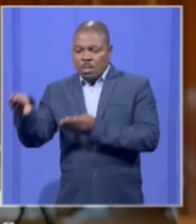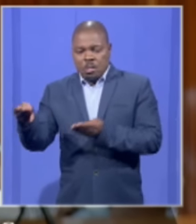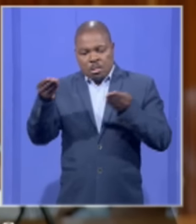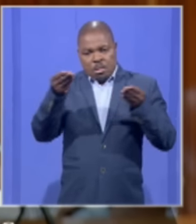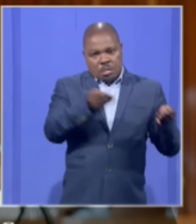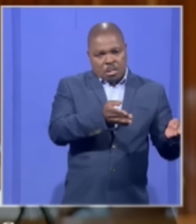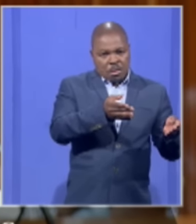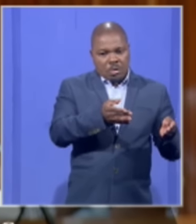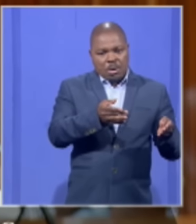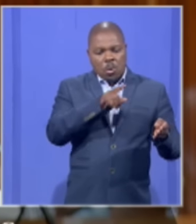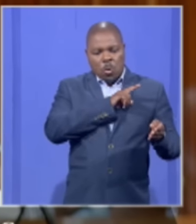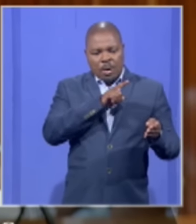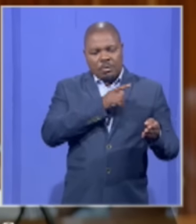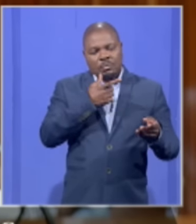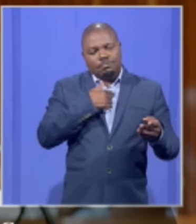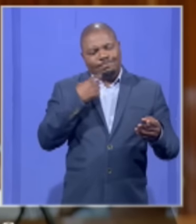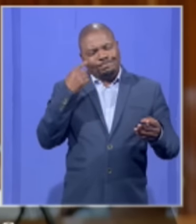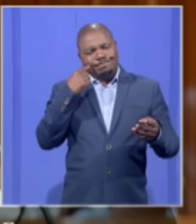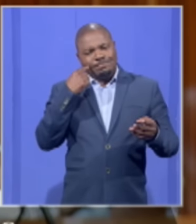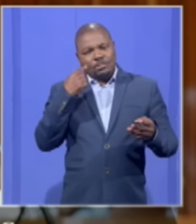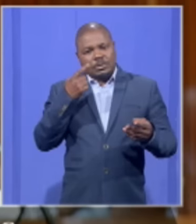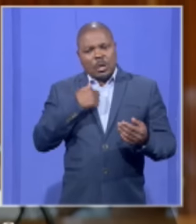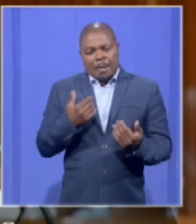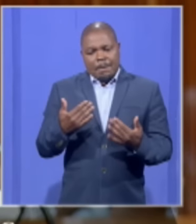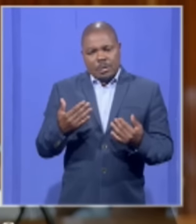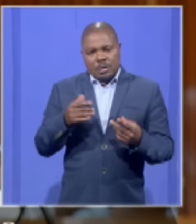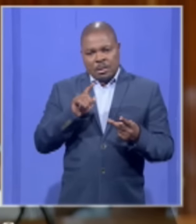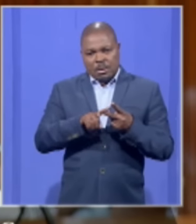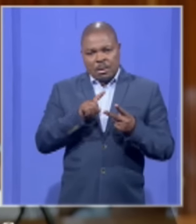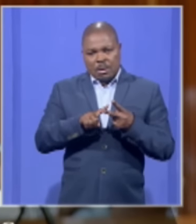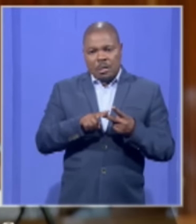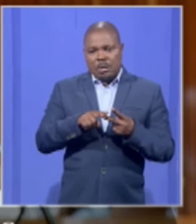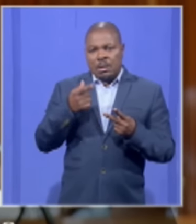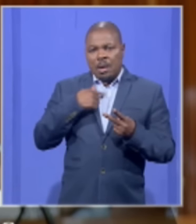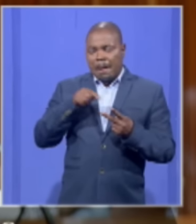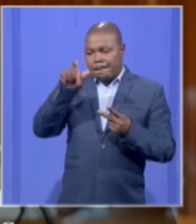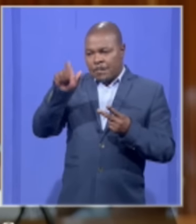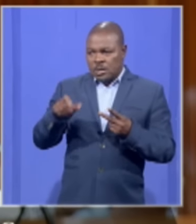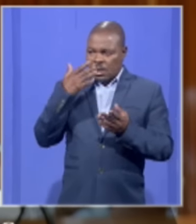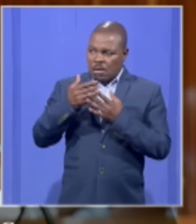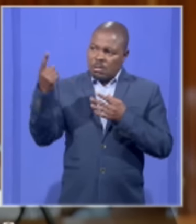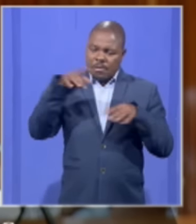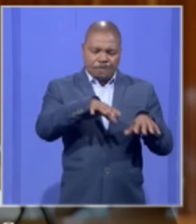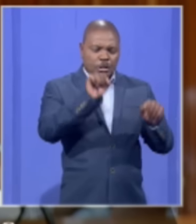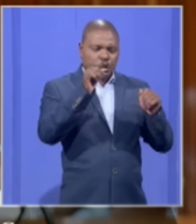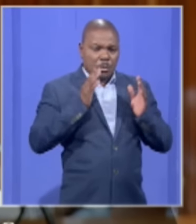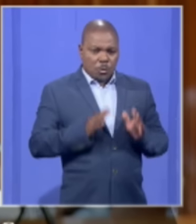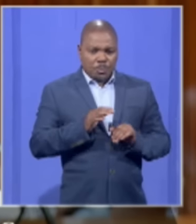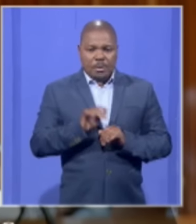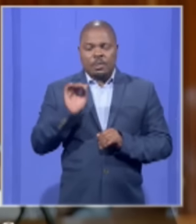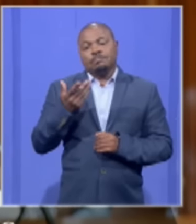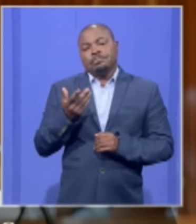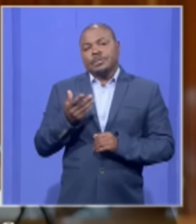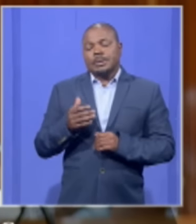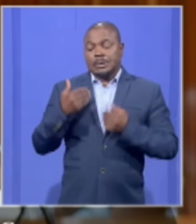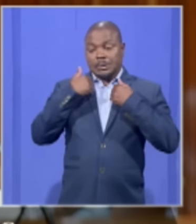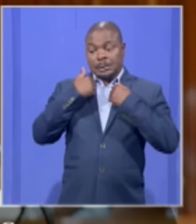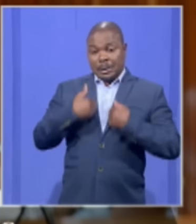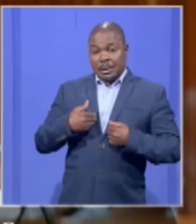away from the body, as I truthfully expected the persons who accompanied the intruders to come and collect the body. The same morning, being